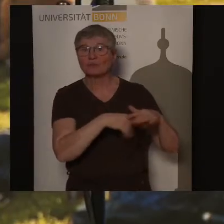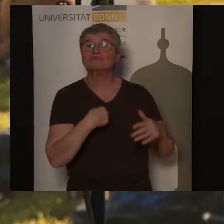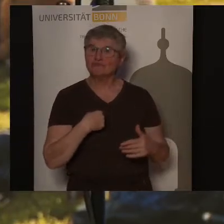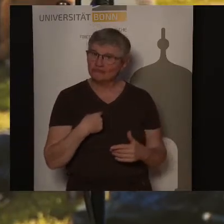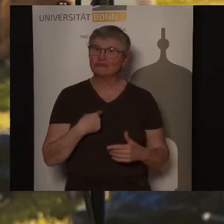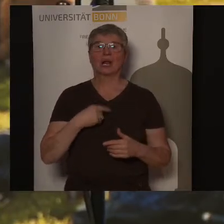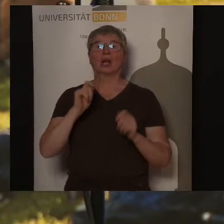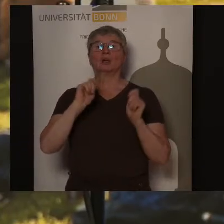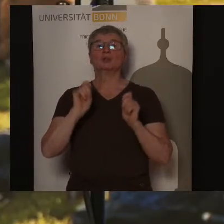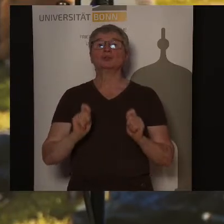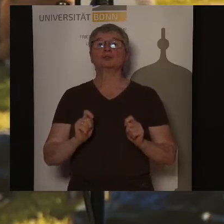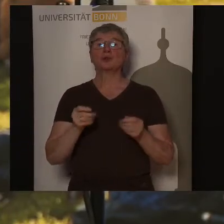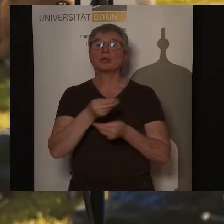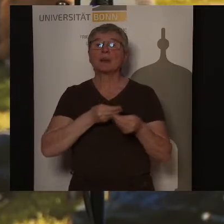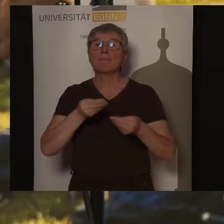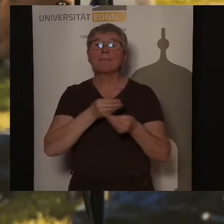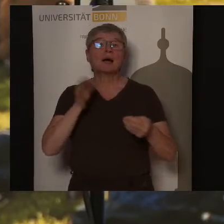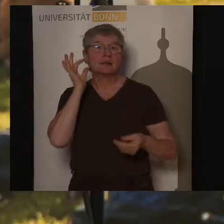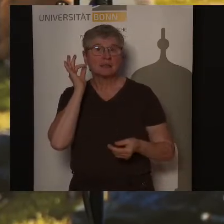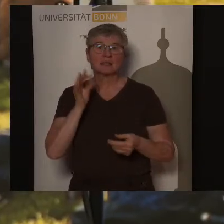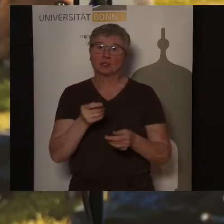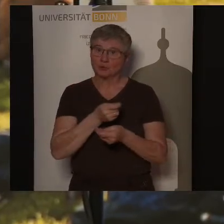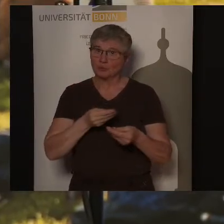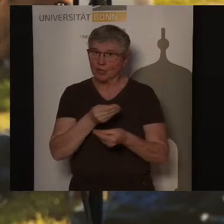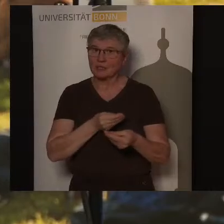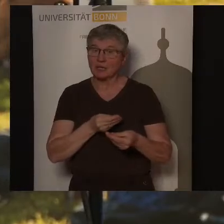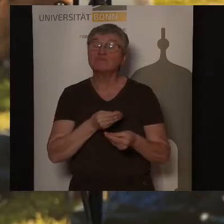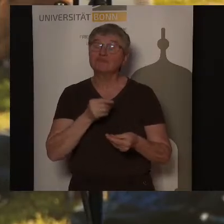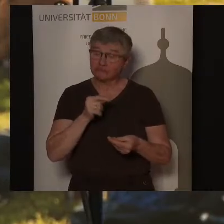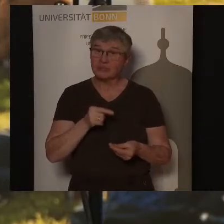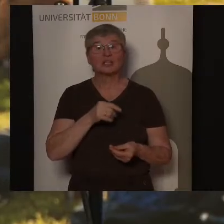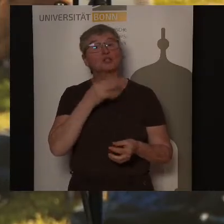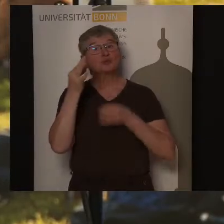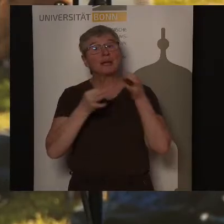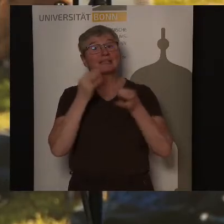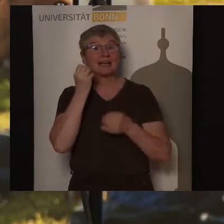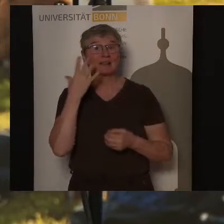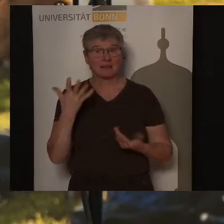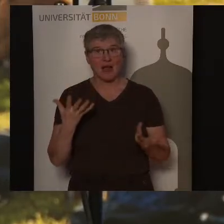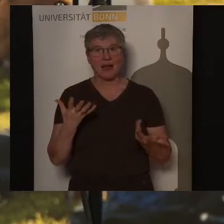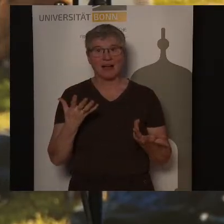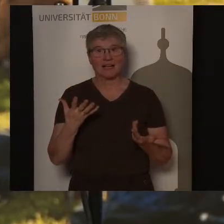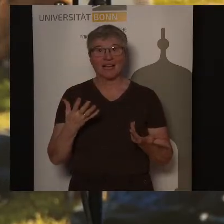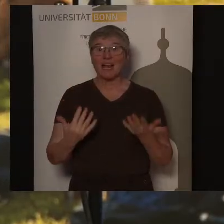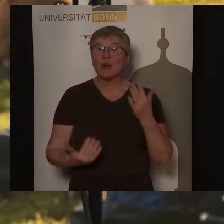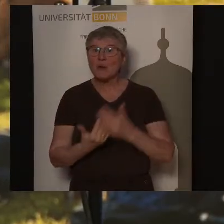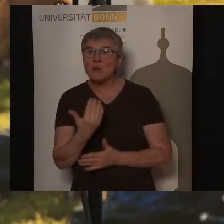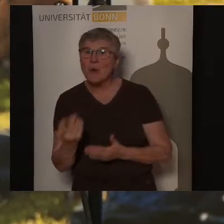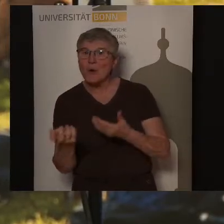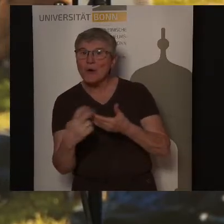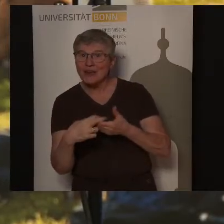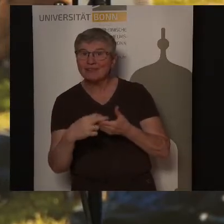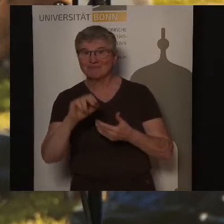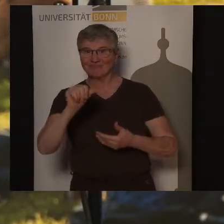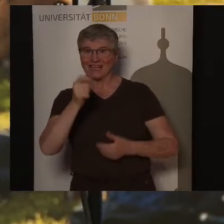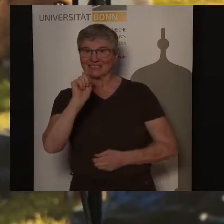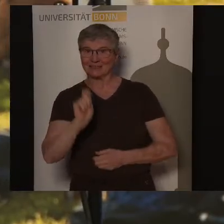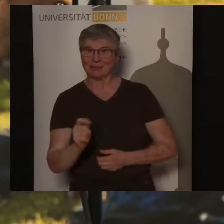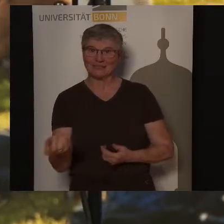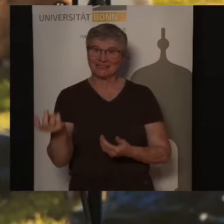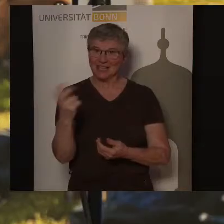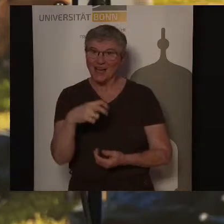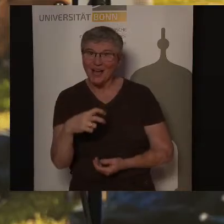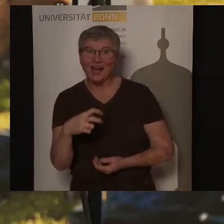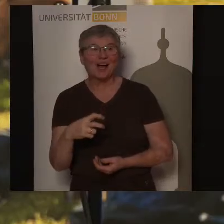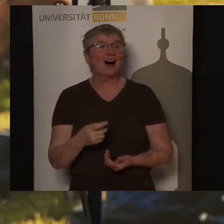come, also sitting in the lecture halls, which is something special to us as advisors and counselors. It's a special